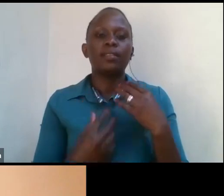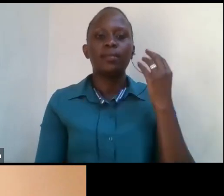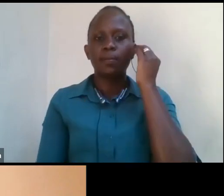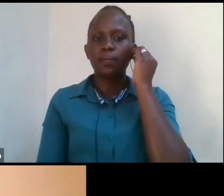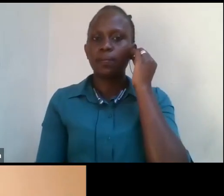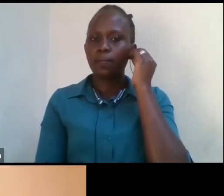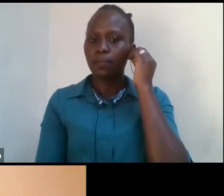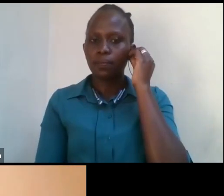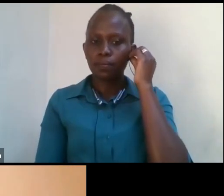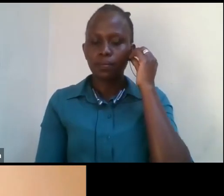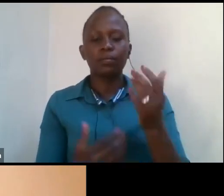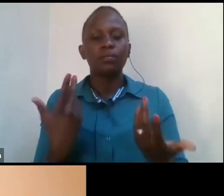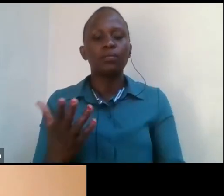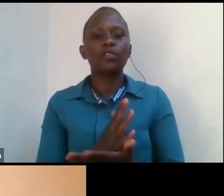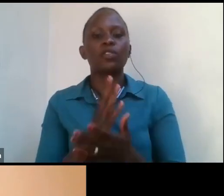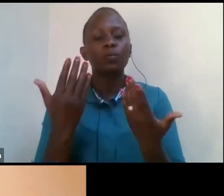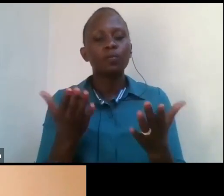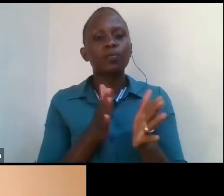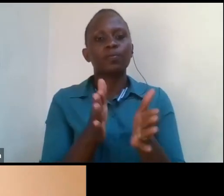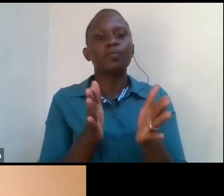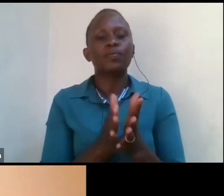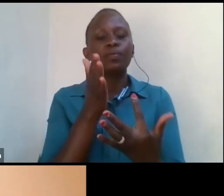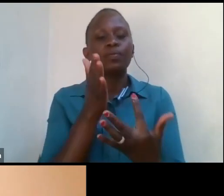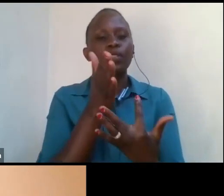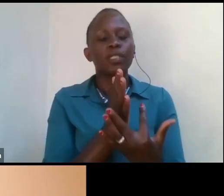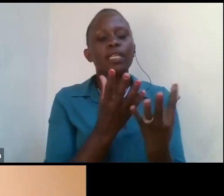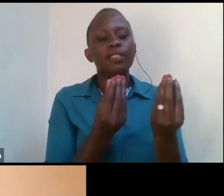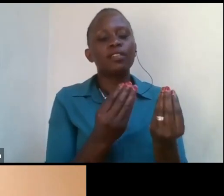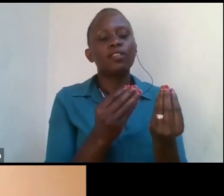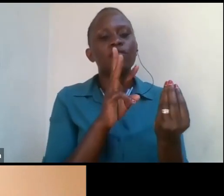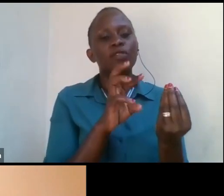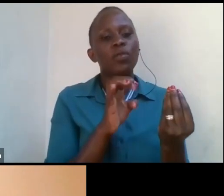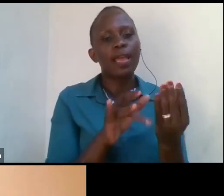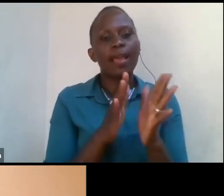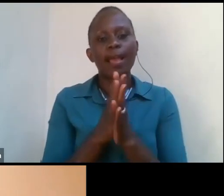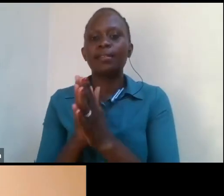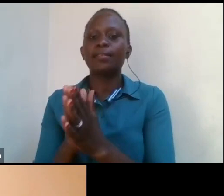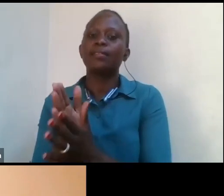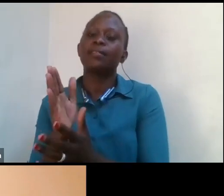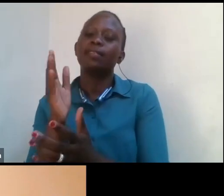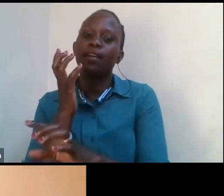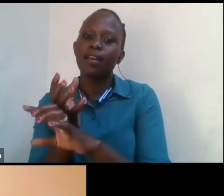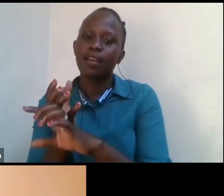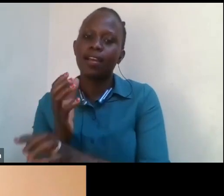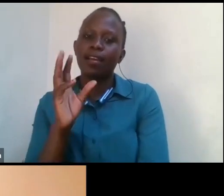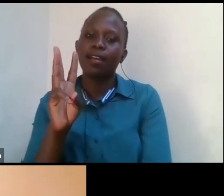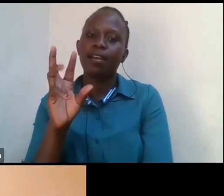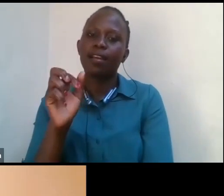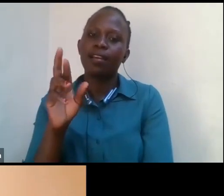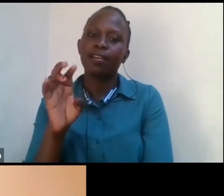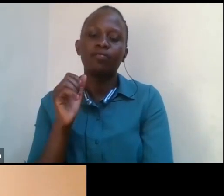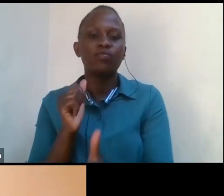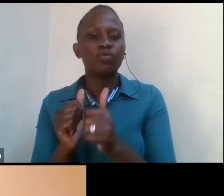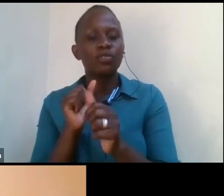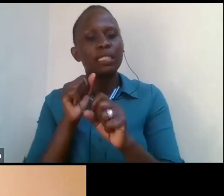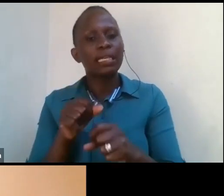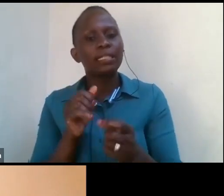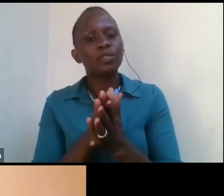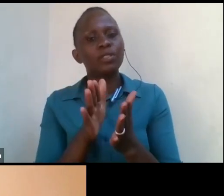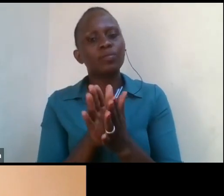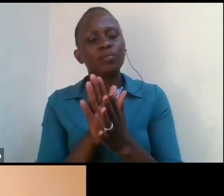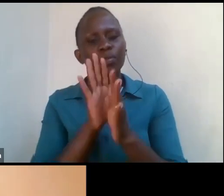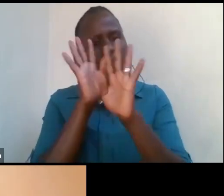to distinguish between software and hardware. And I wonder what kind of distinction you're able to make from